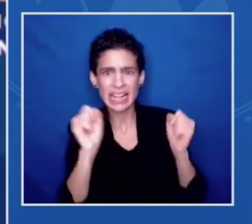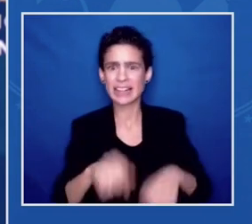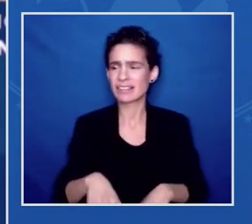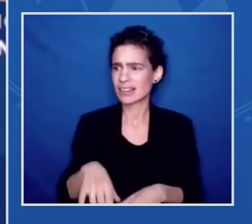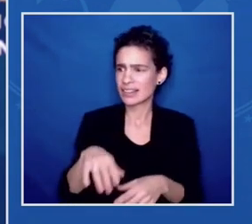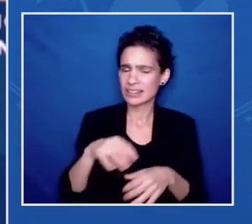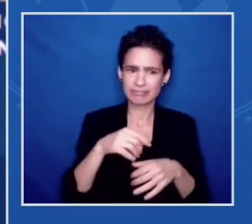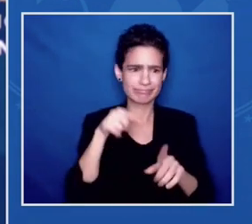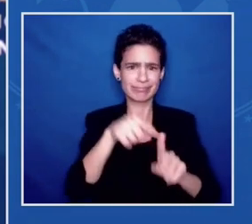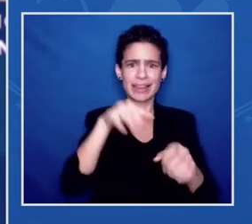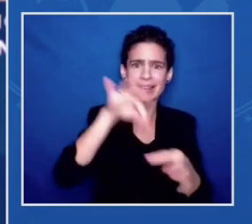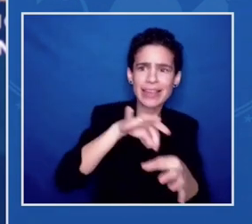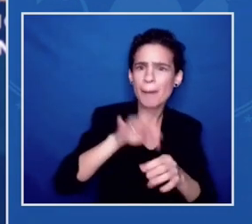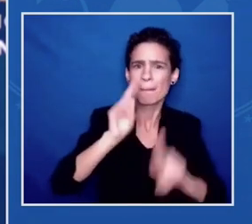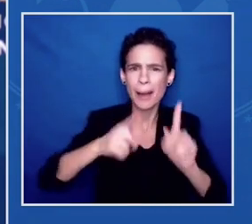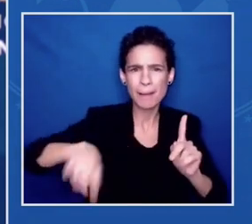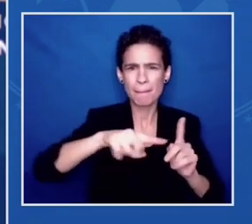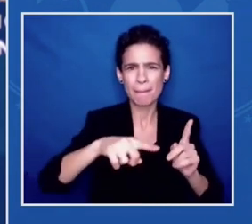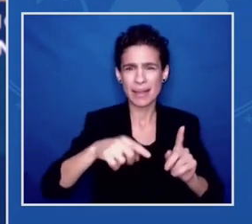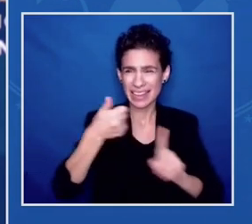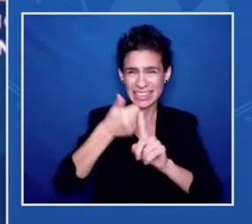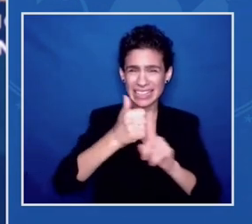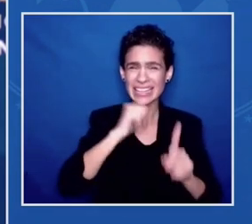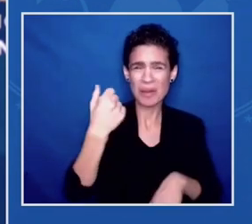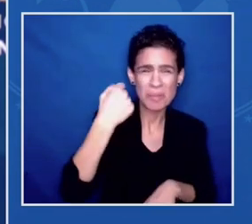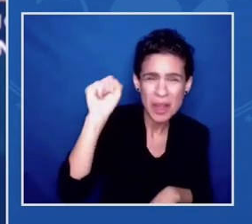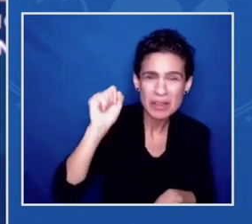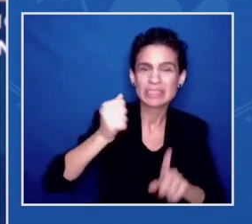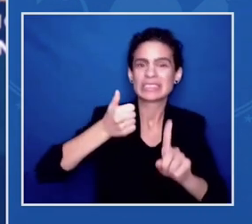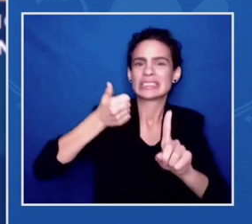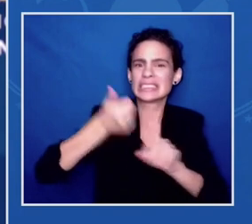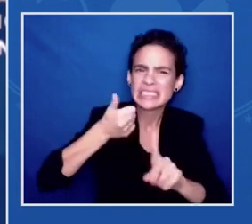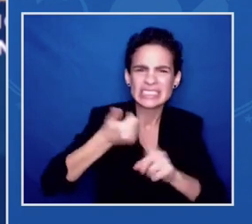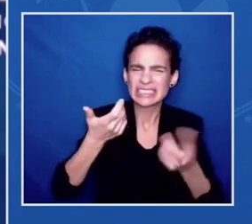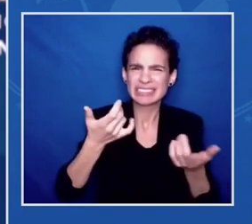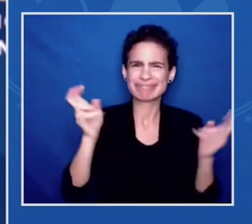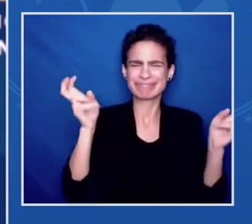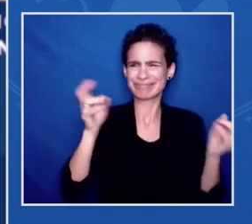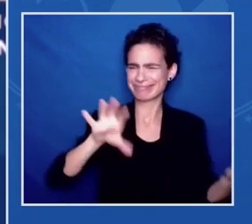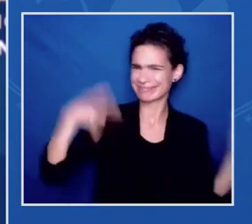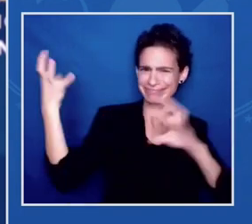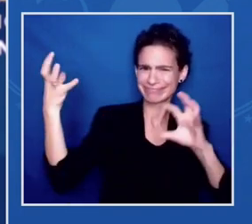of duly elected officials. It's not protest, it's insurrection.